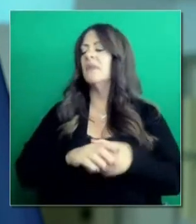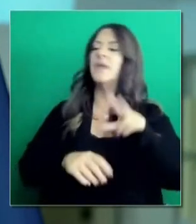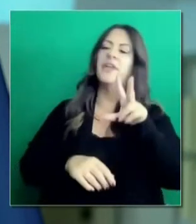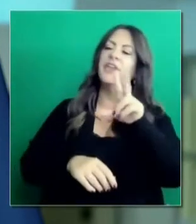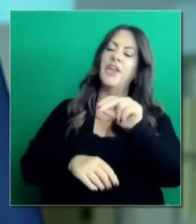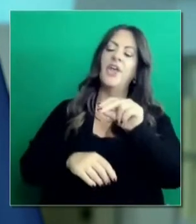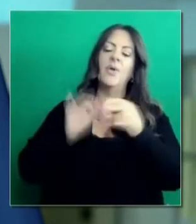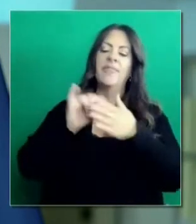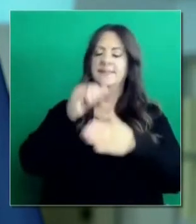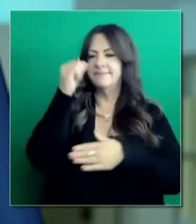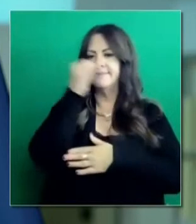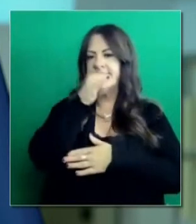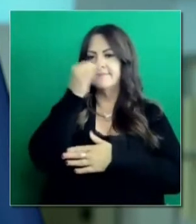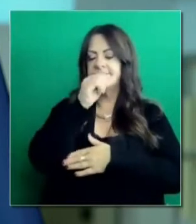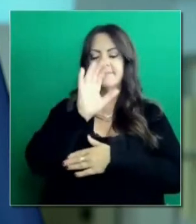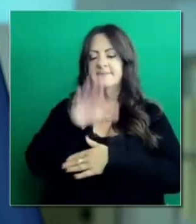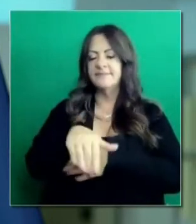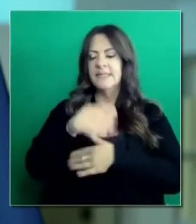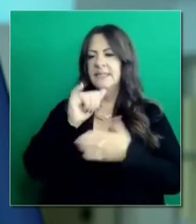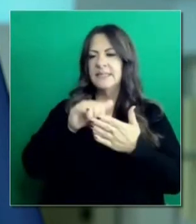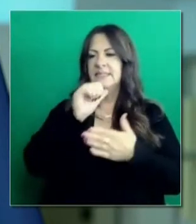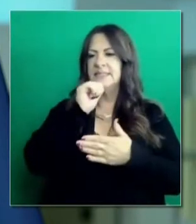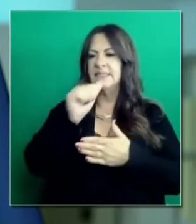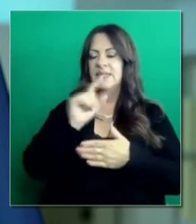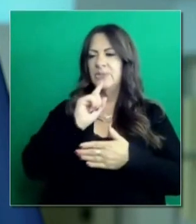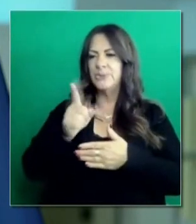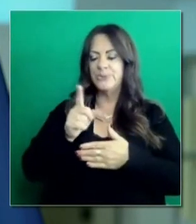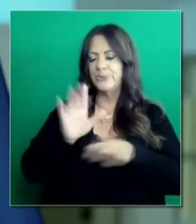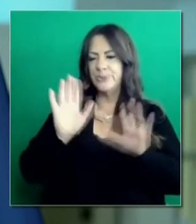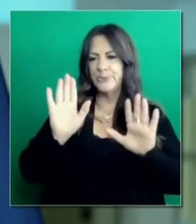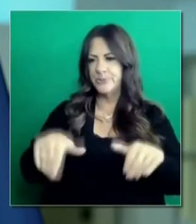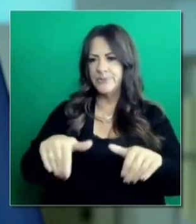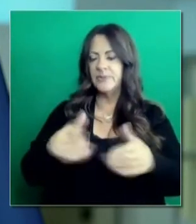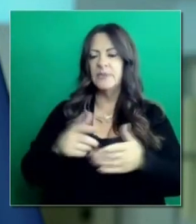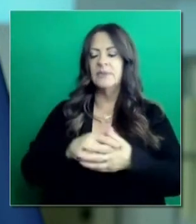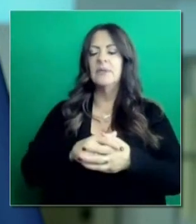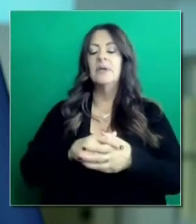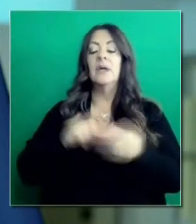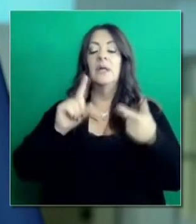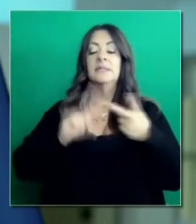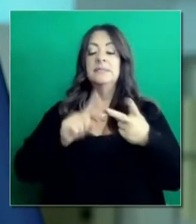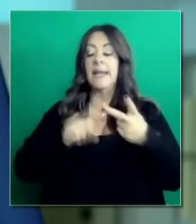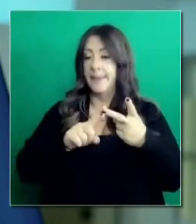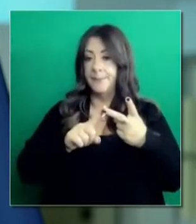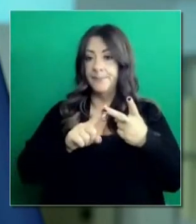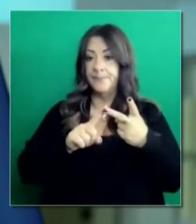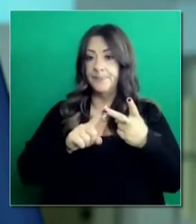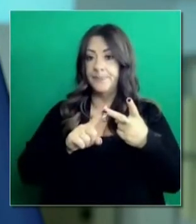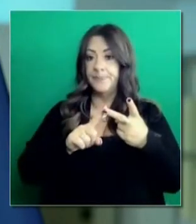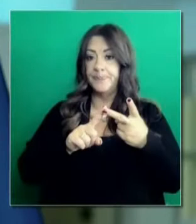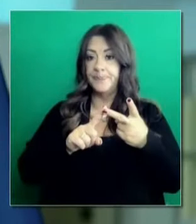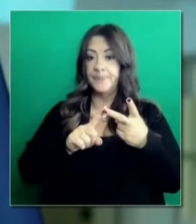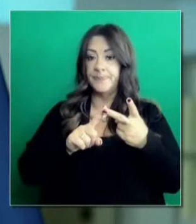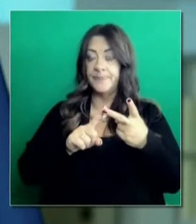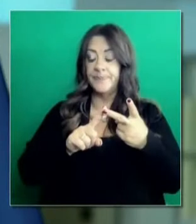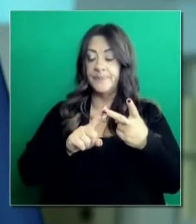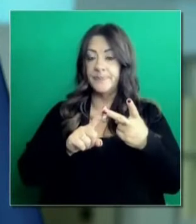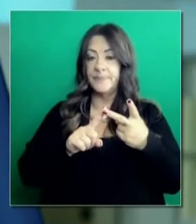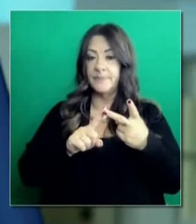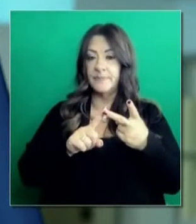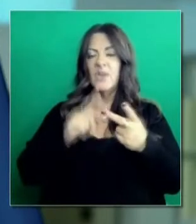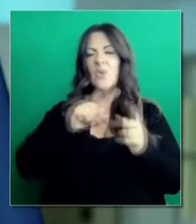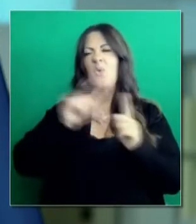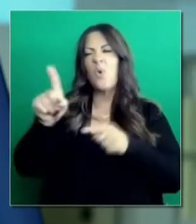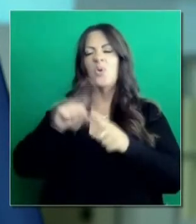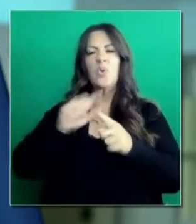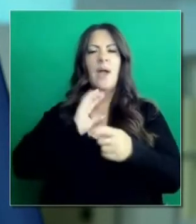with that fundamental, foundationally nonsense. So that's number one. Number two, take a look at the website. You can go, just